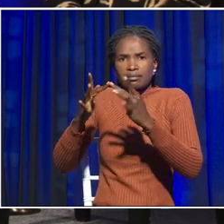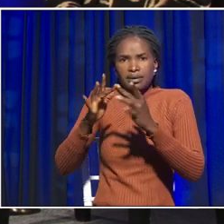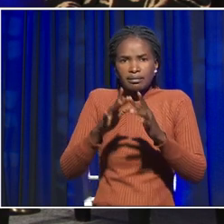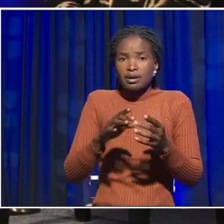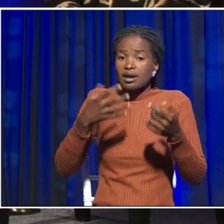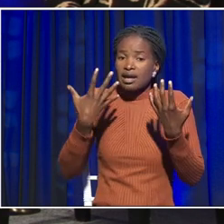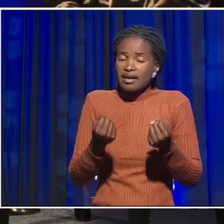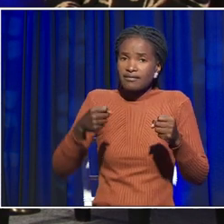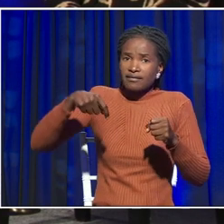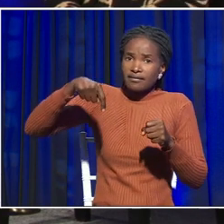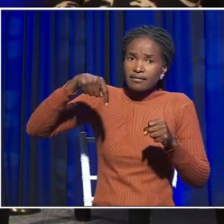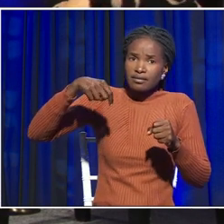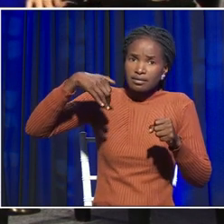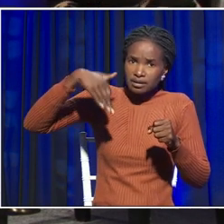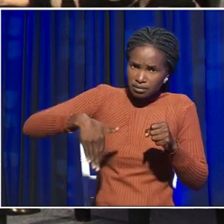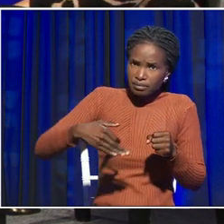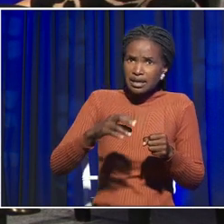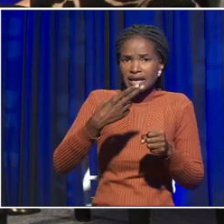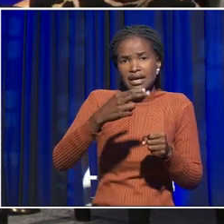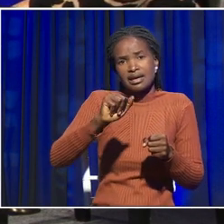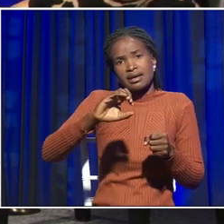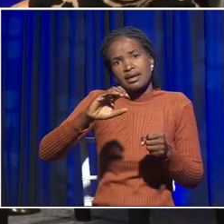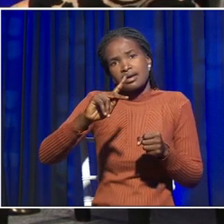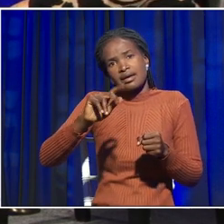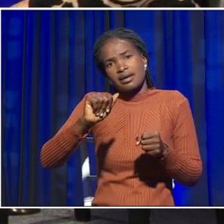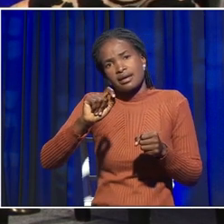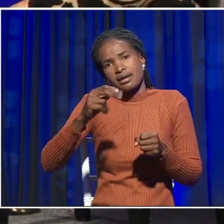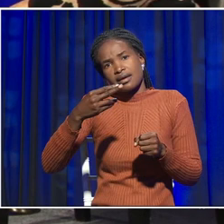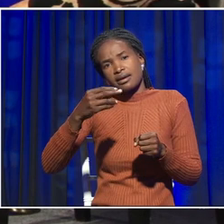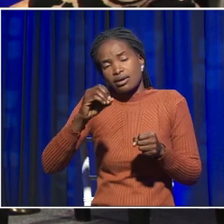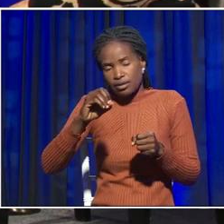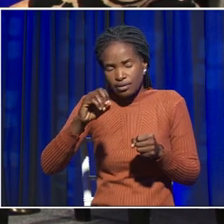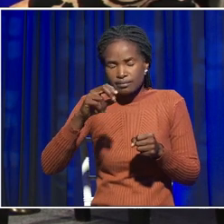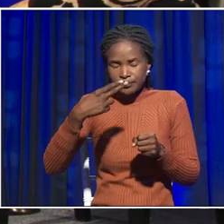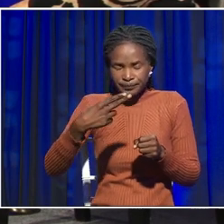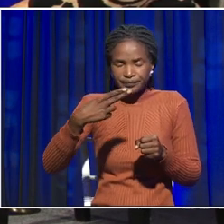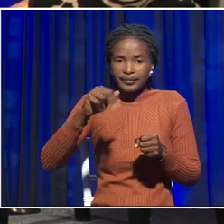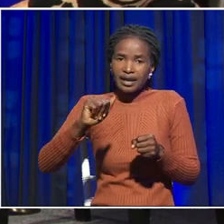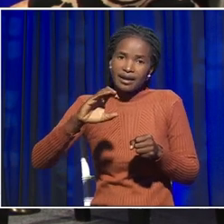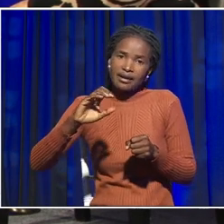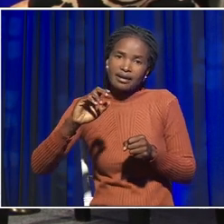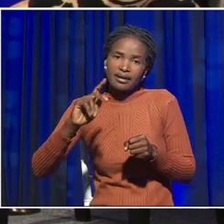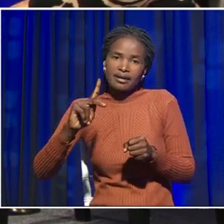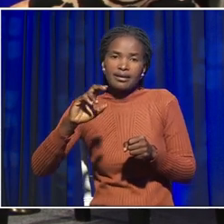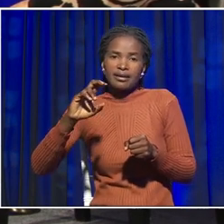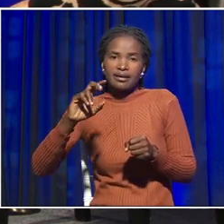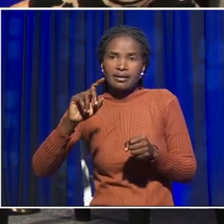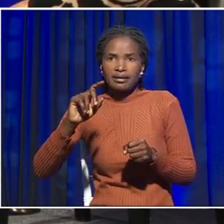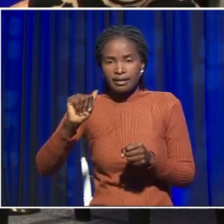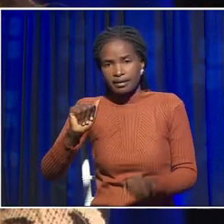Namibia hackathon. Cool. I think that is a superb idea. I hear it. So